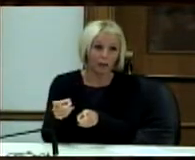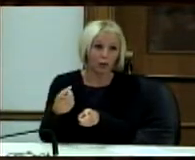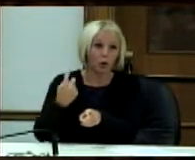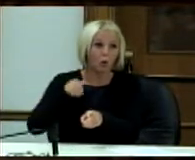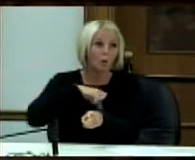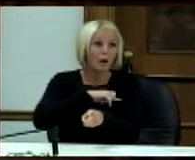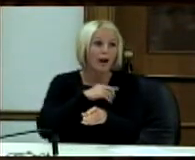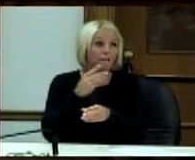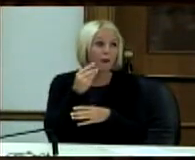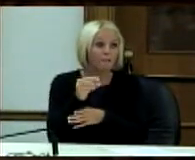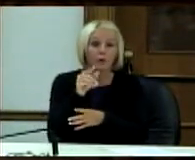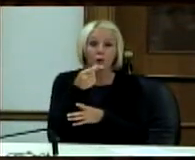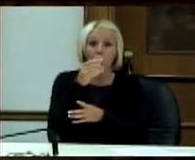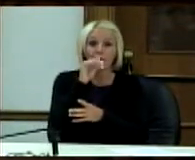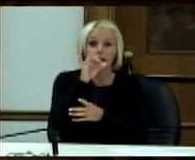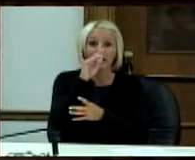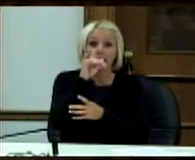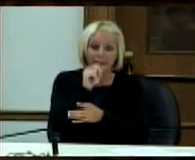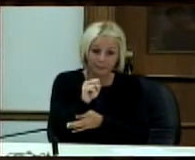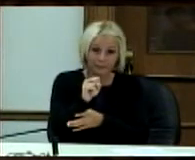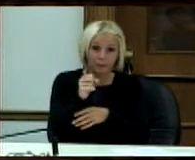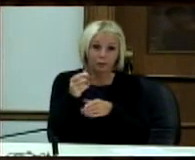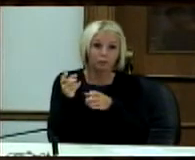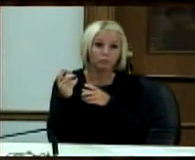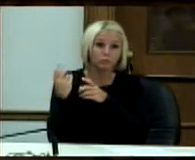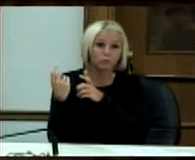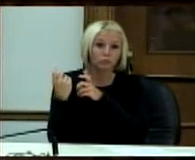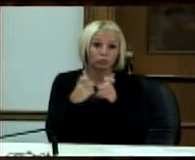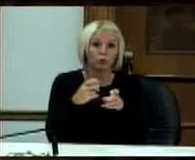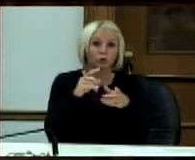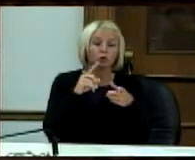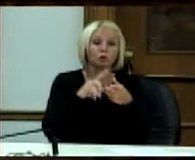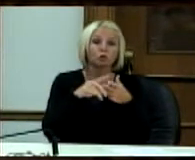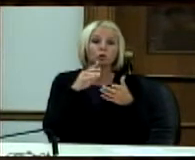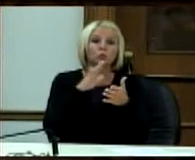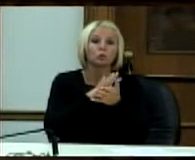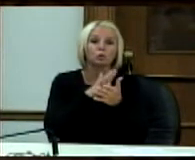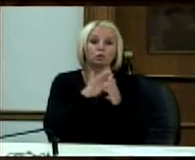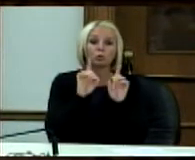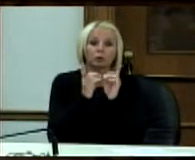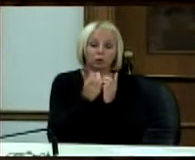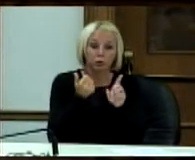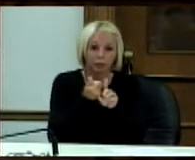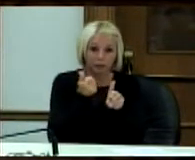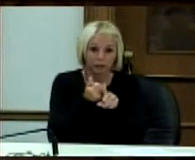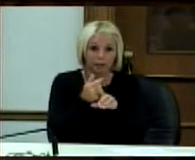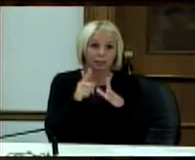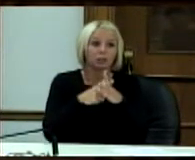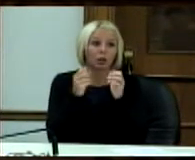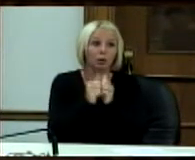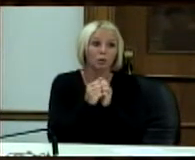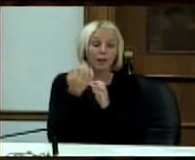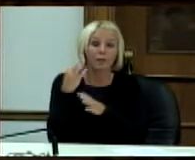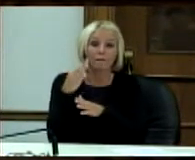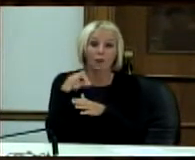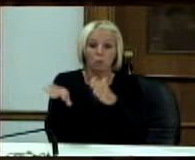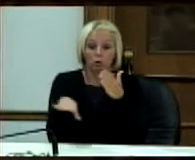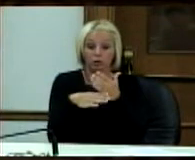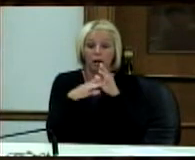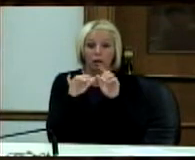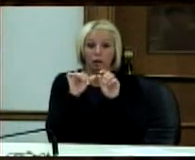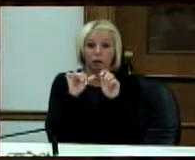We have a few gifts to the school district tonight to accept. Starting with the Faribault